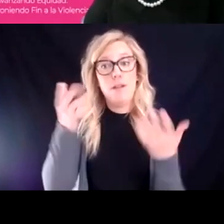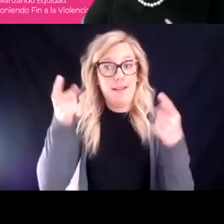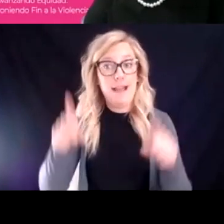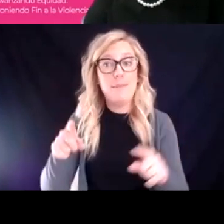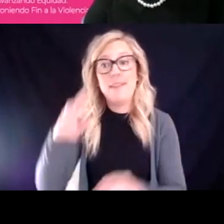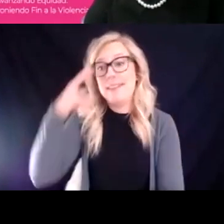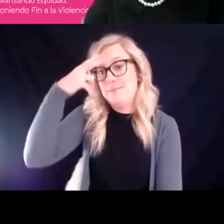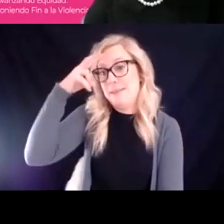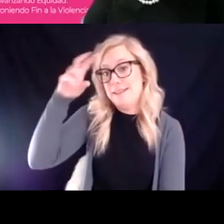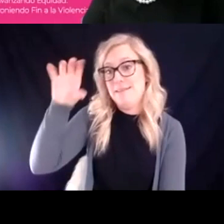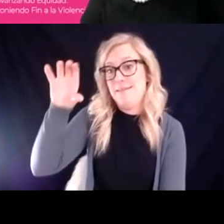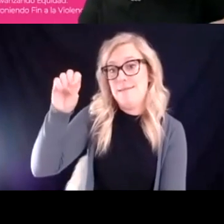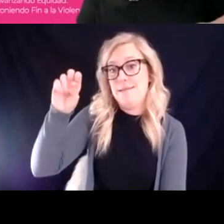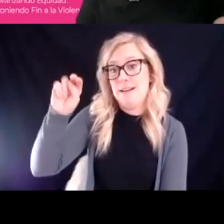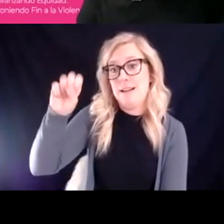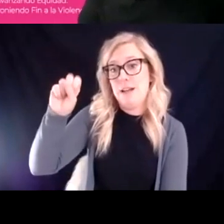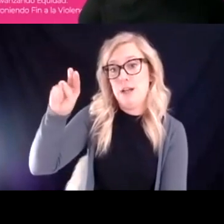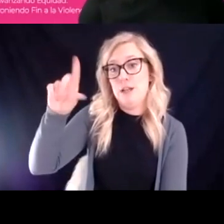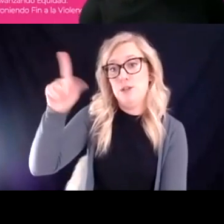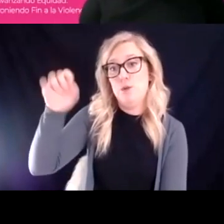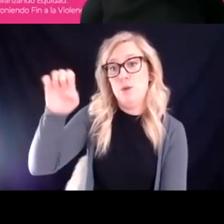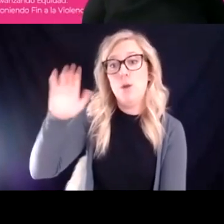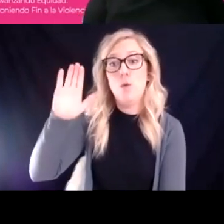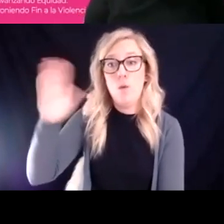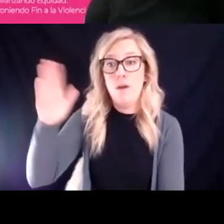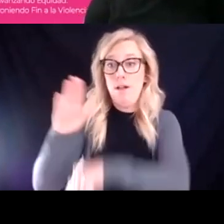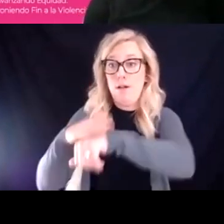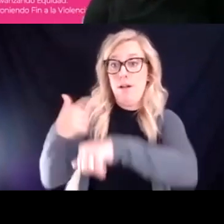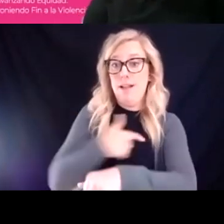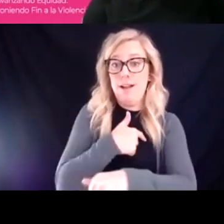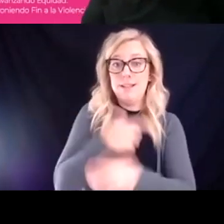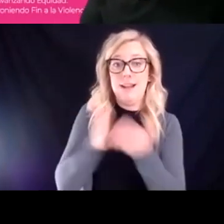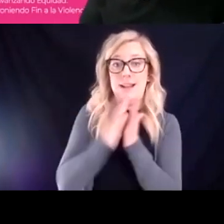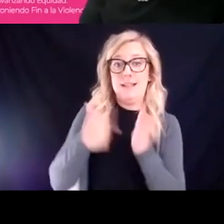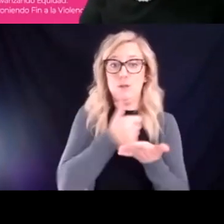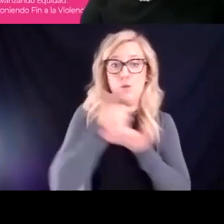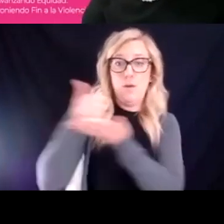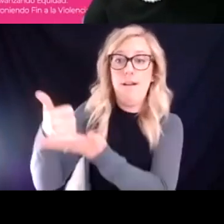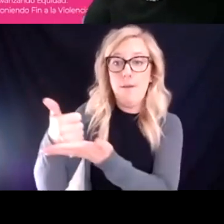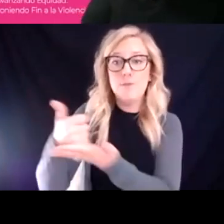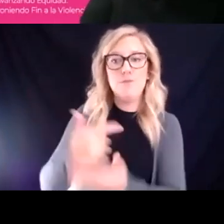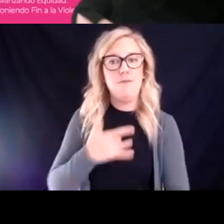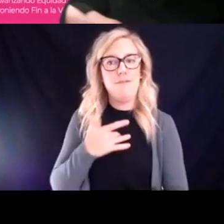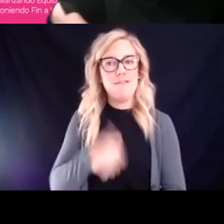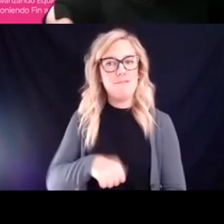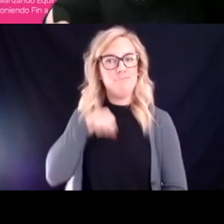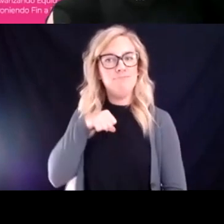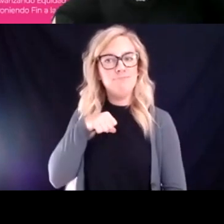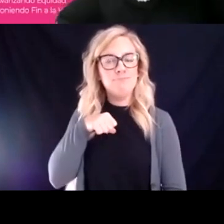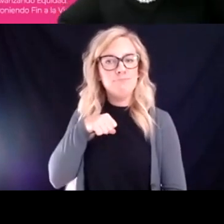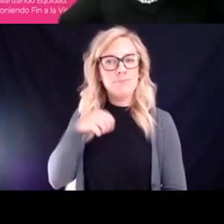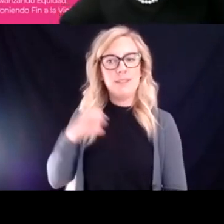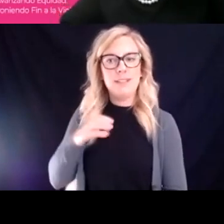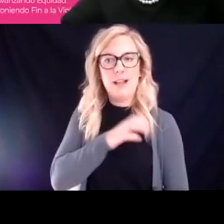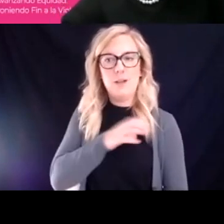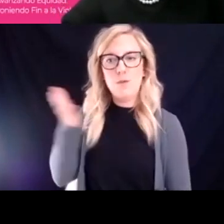will turn to us for help in certain situations. So that makes us feel very proud that the council and the staff